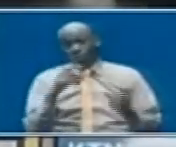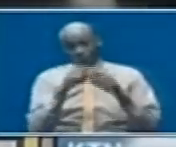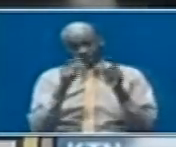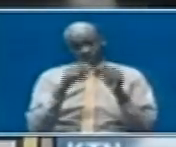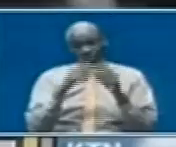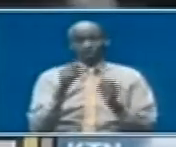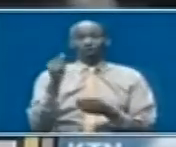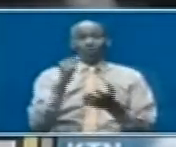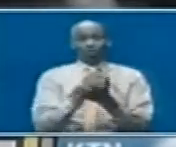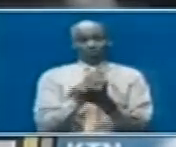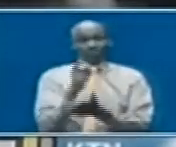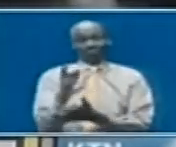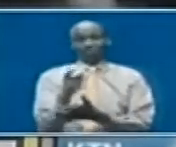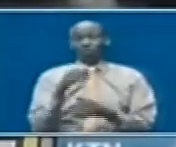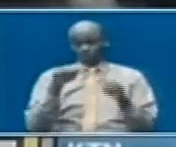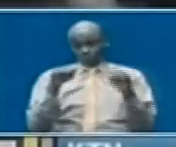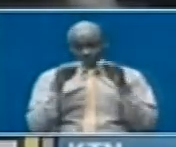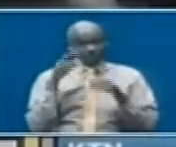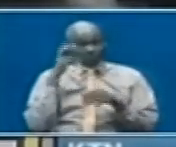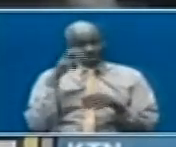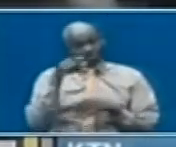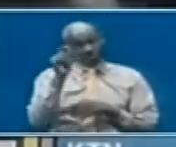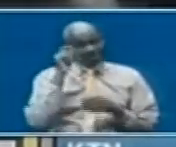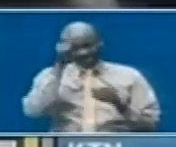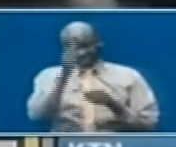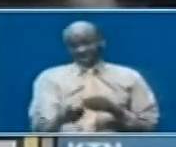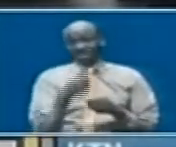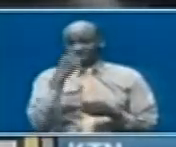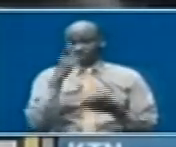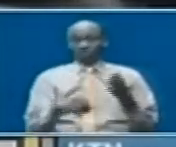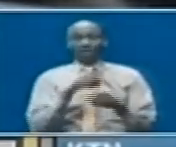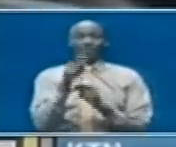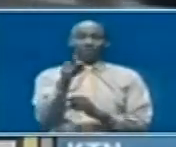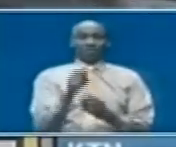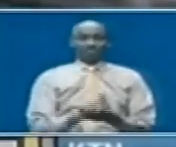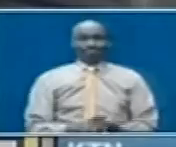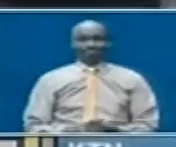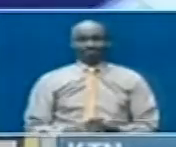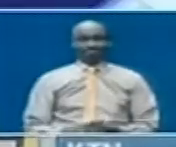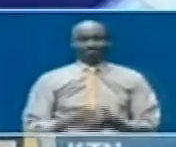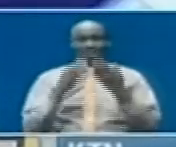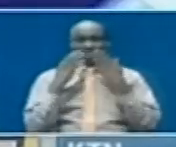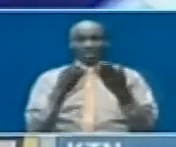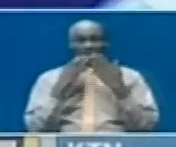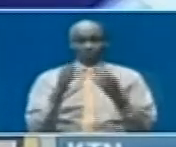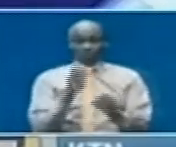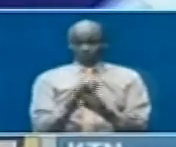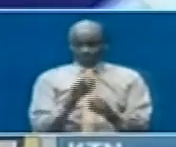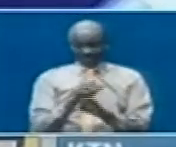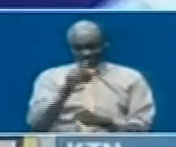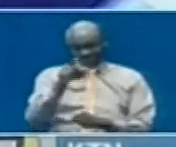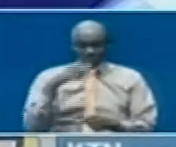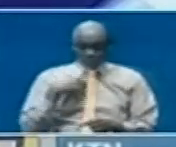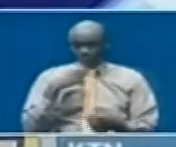Office of the Prosecution, and we wait to hear what the judges will say with regard to this. Well, thank you very much, Edith, for that. We'll, of course, keep